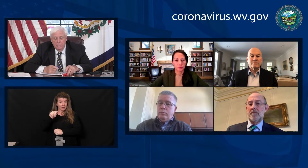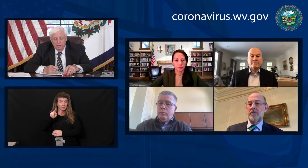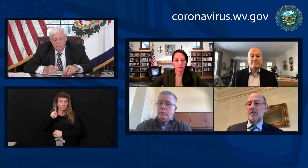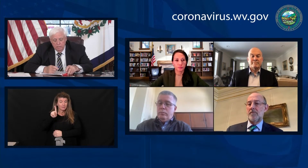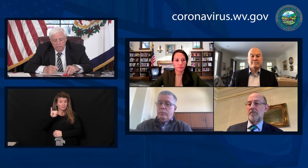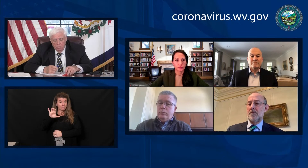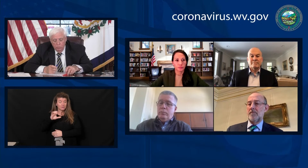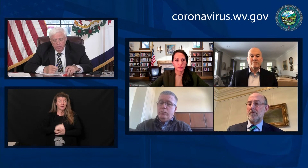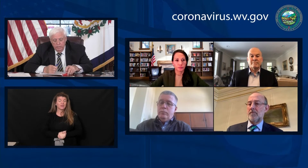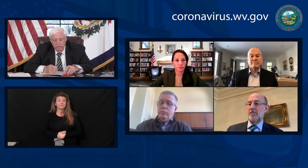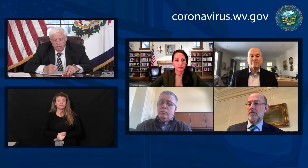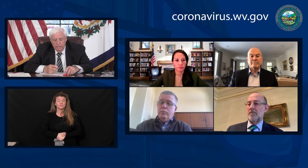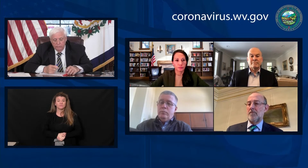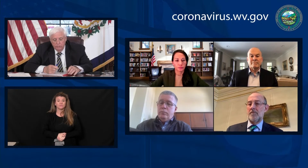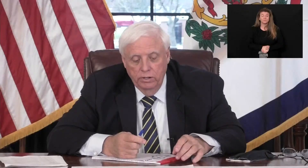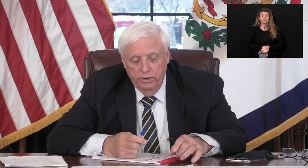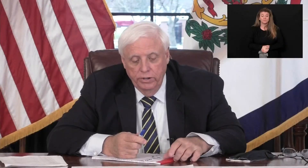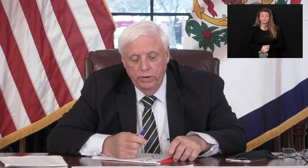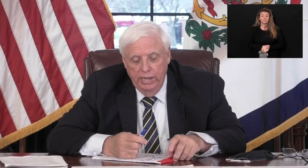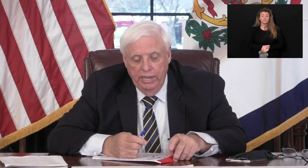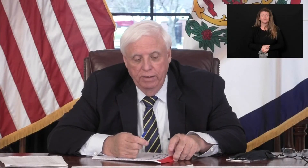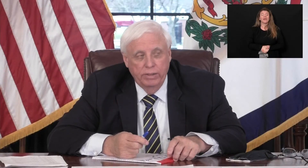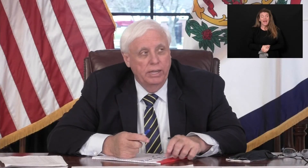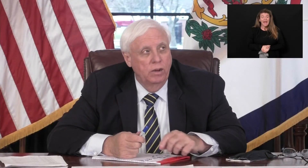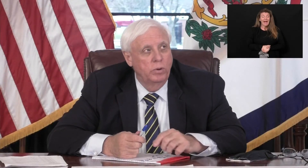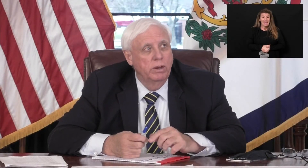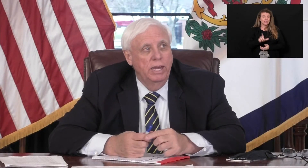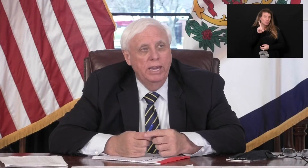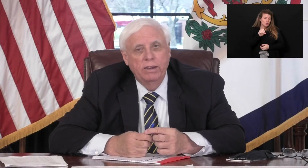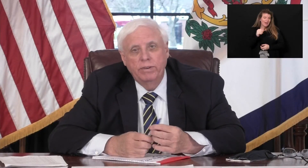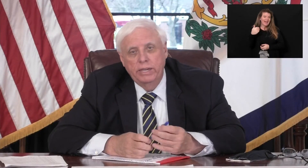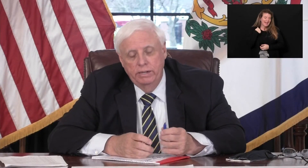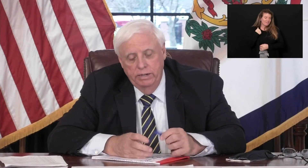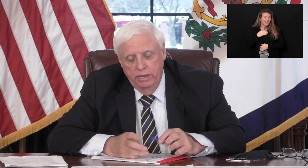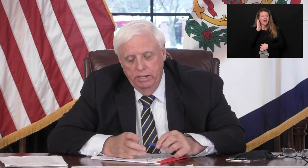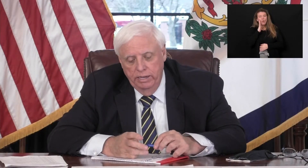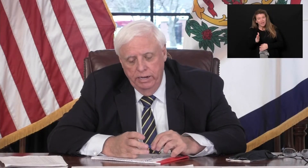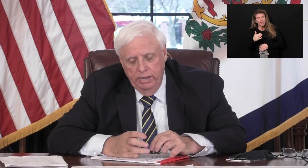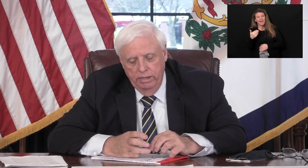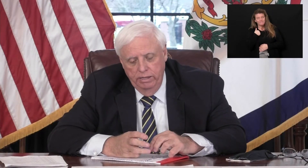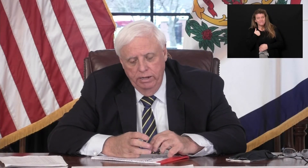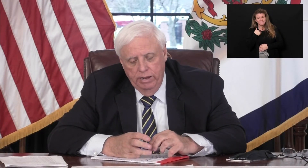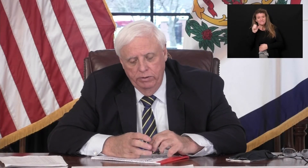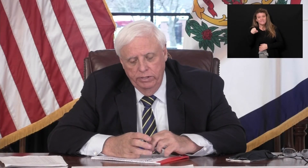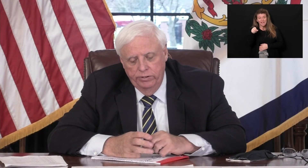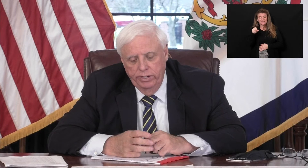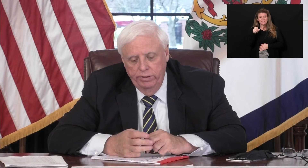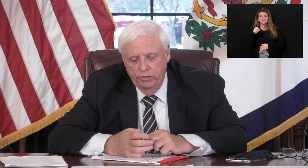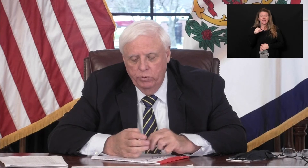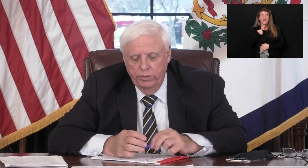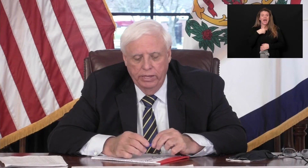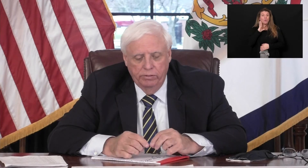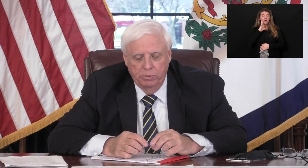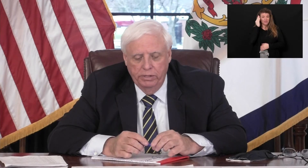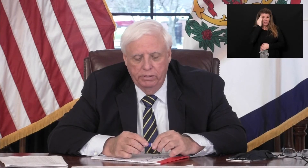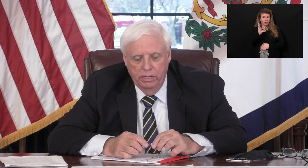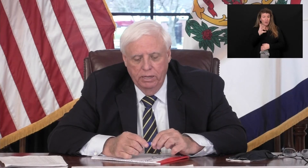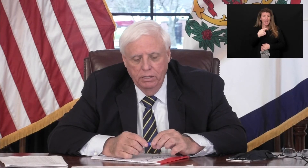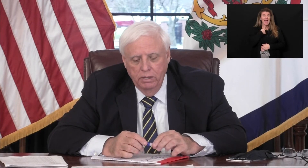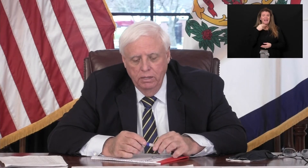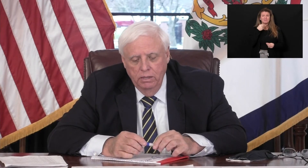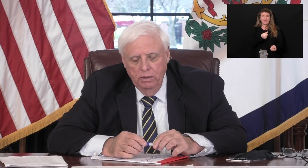Oh, I surely do have, and I will have, and I would just share this with you. I